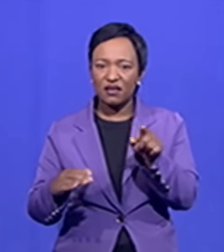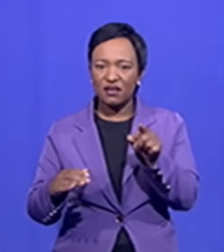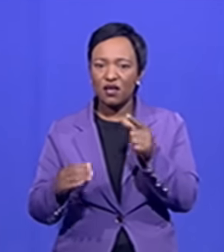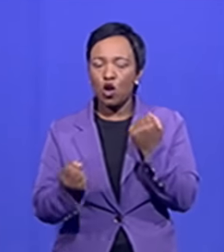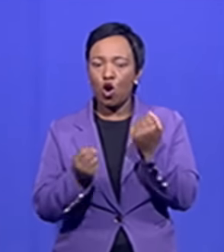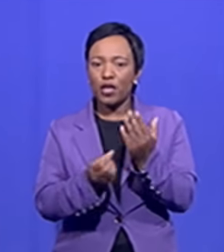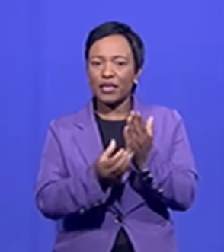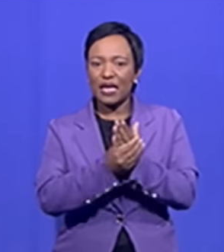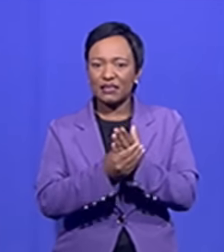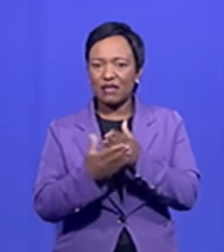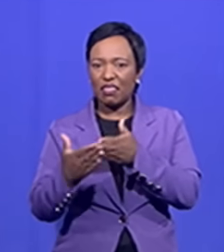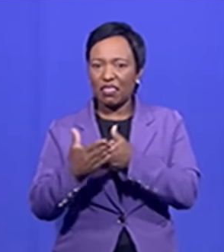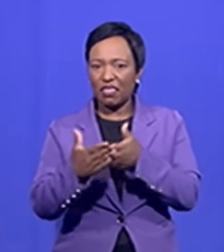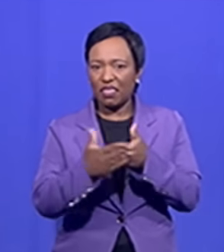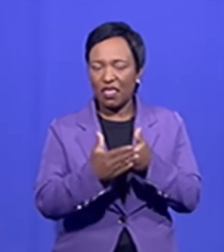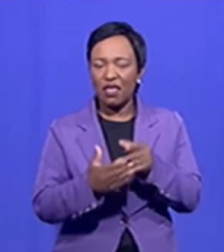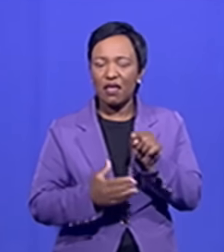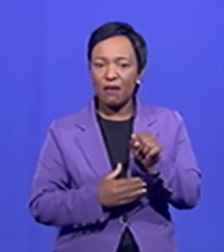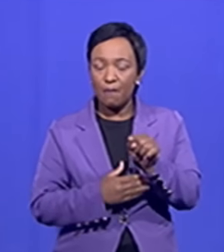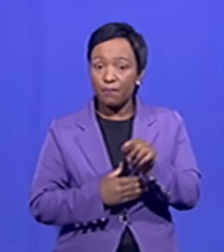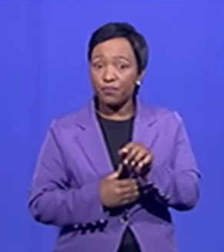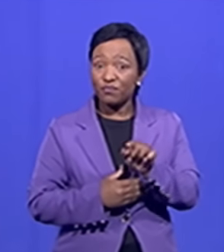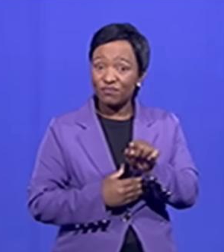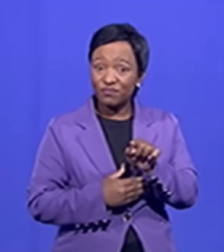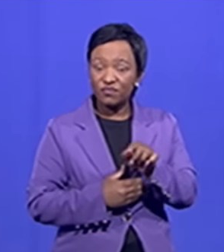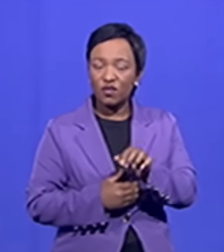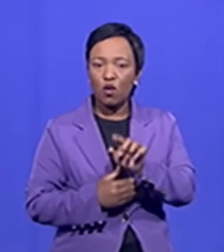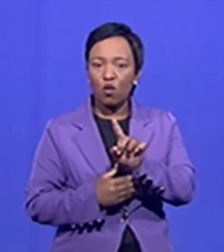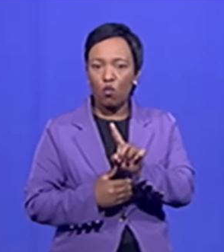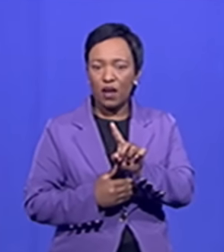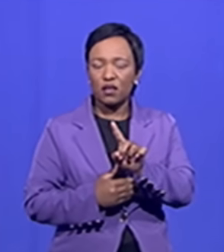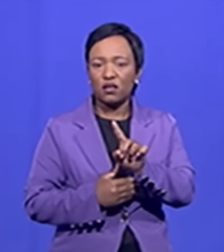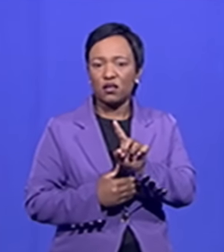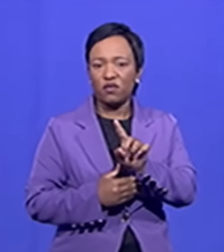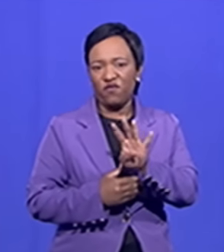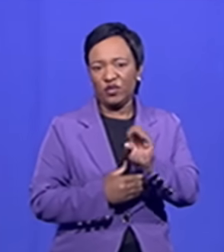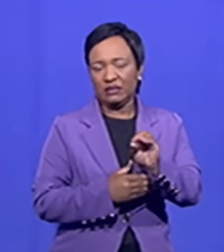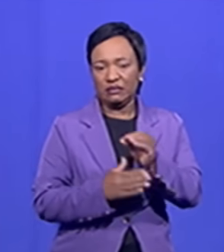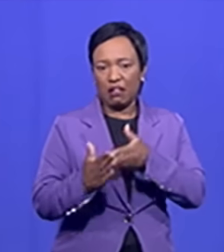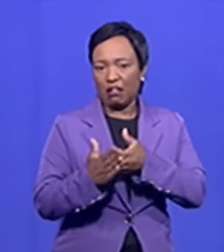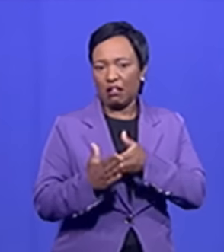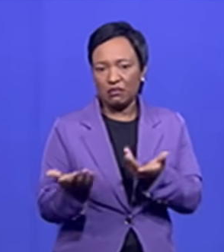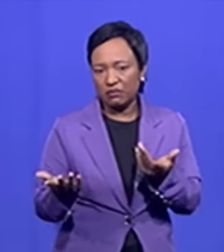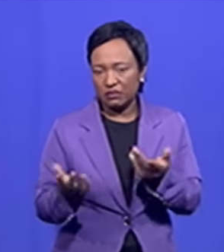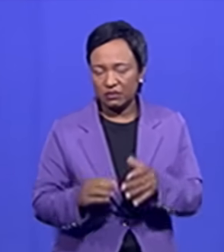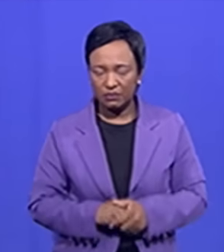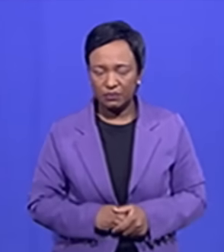fetang 140 se kginnwe ke bothata bona.